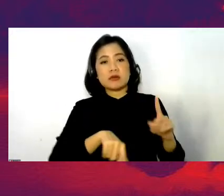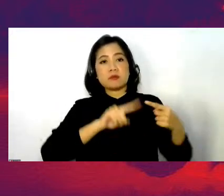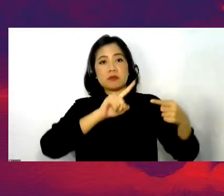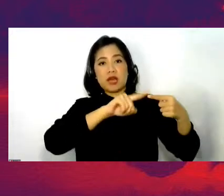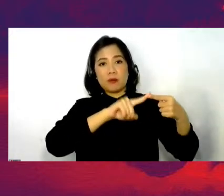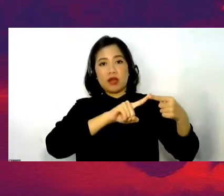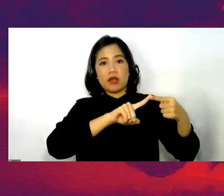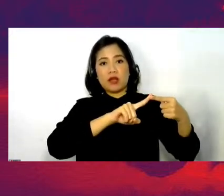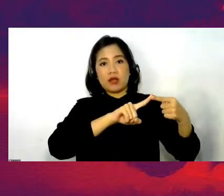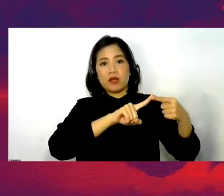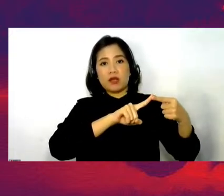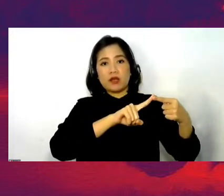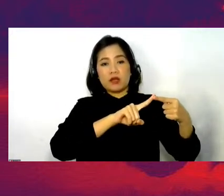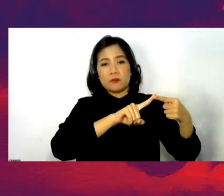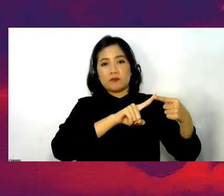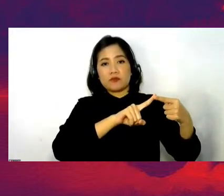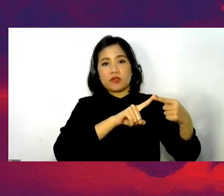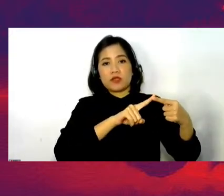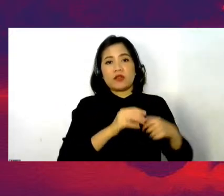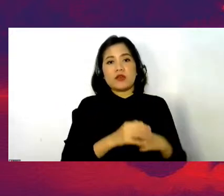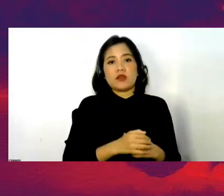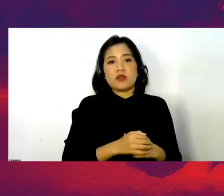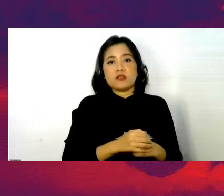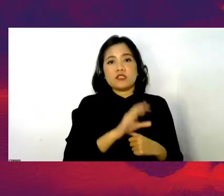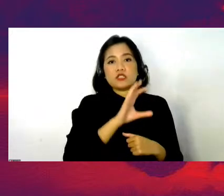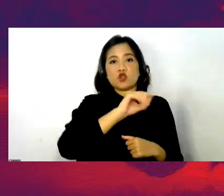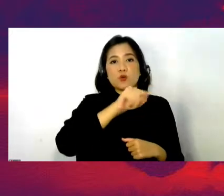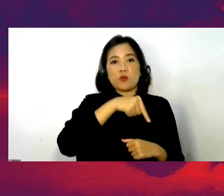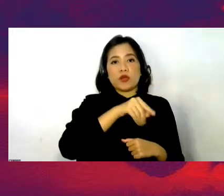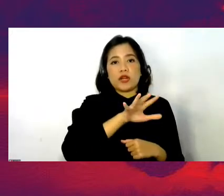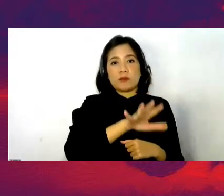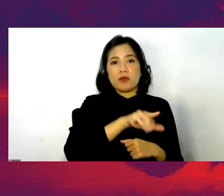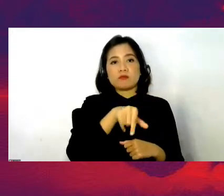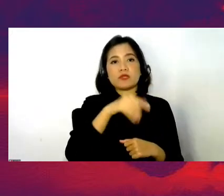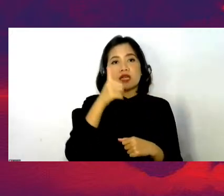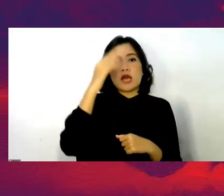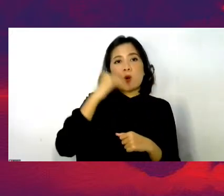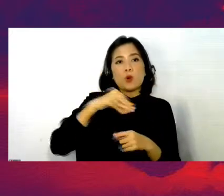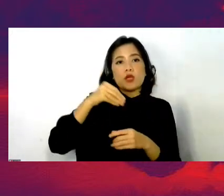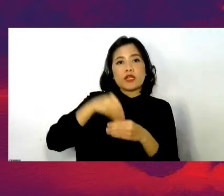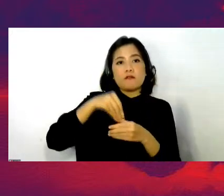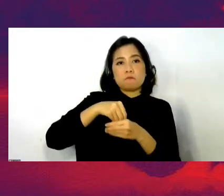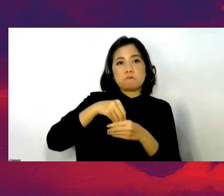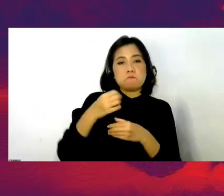have decompositions to be able to focus on populations. All right.